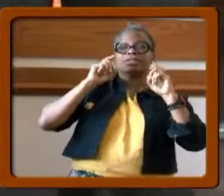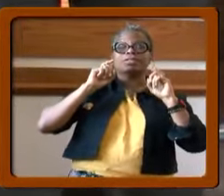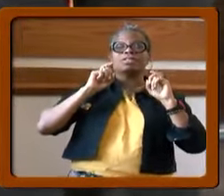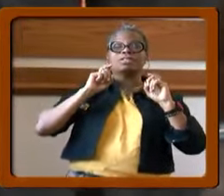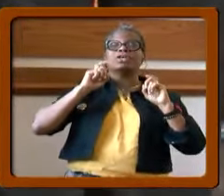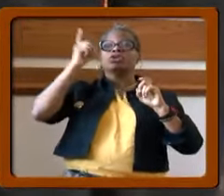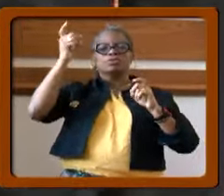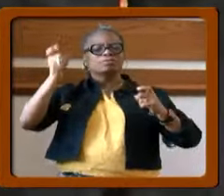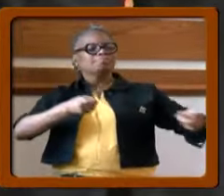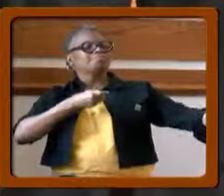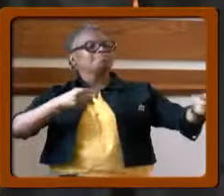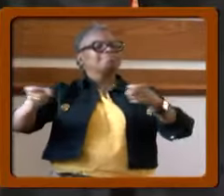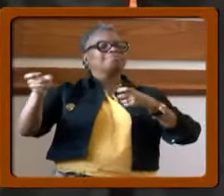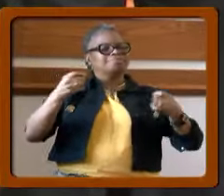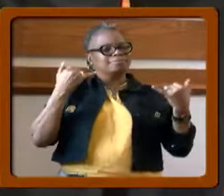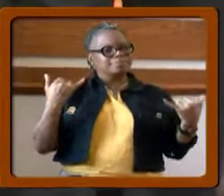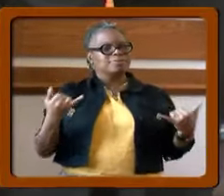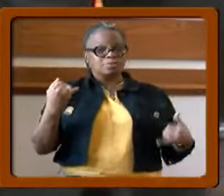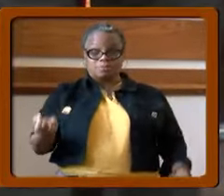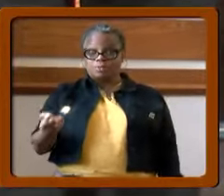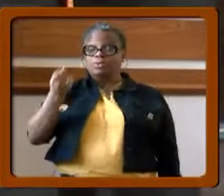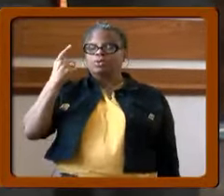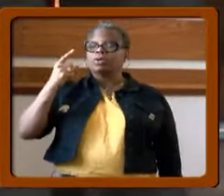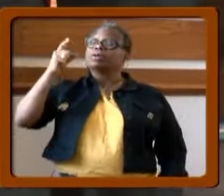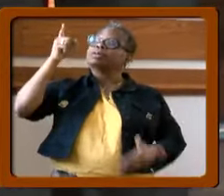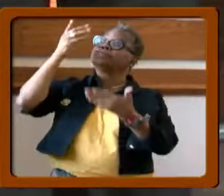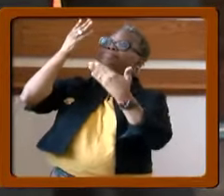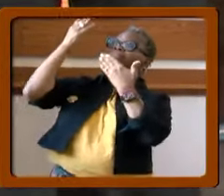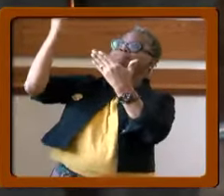control. And now we know that you